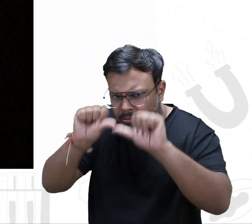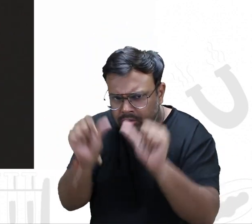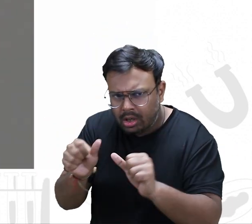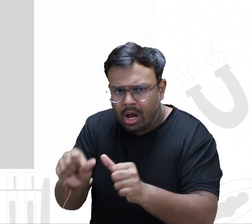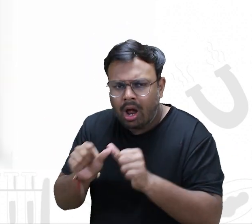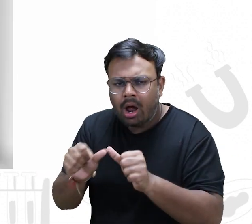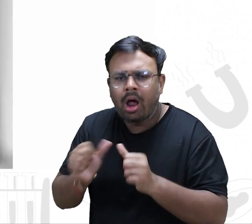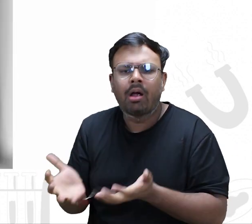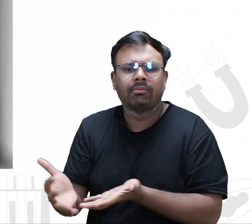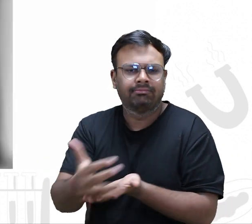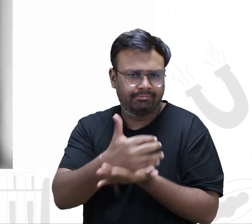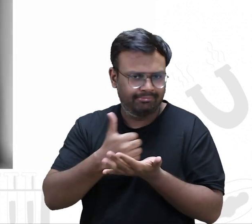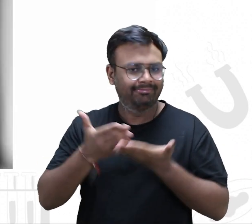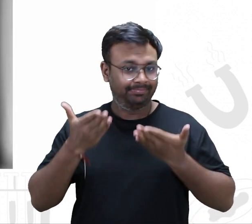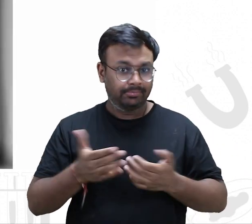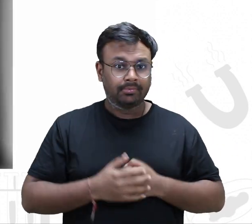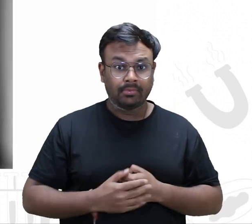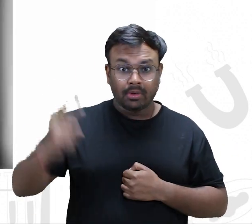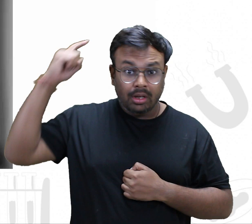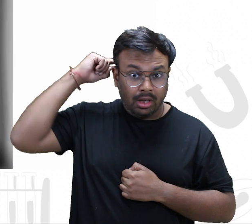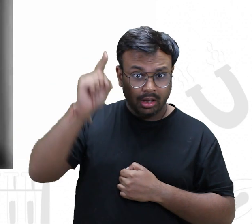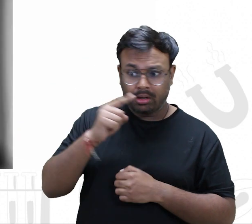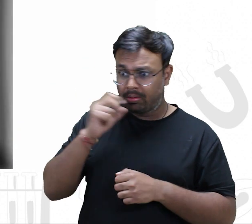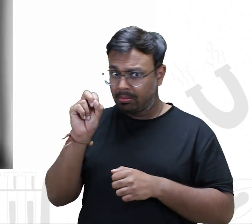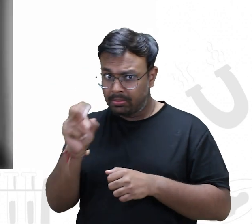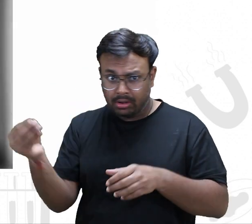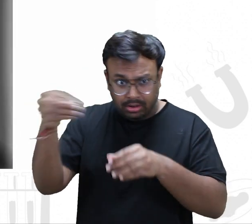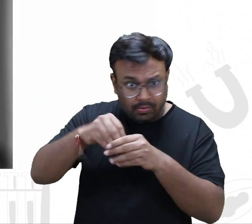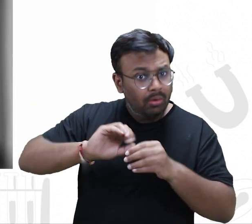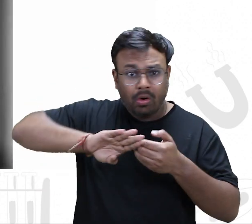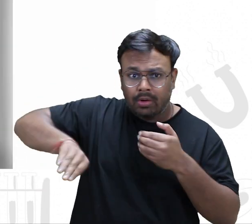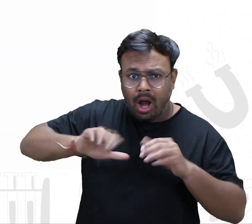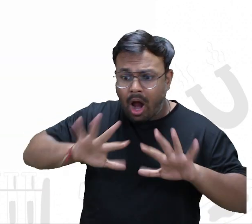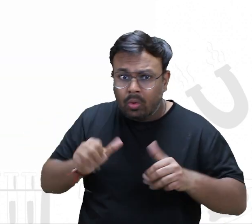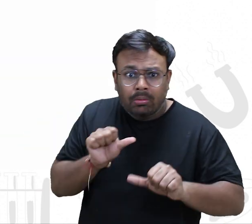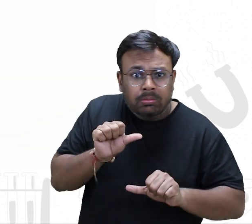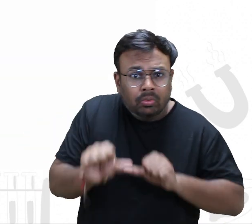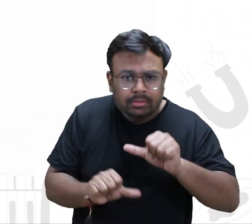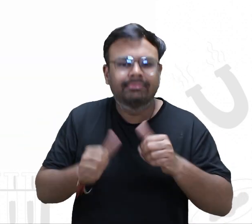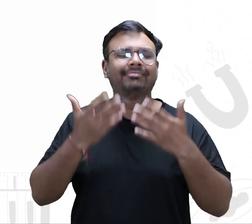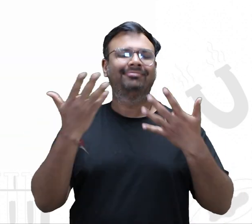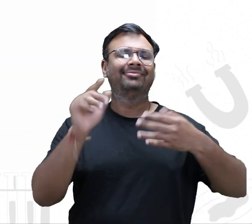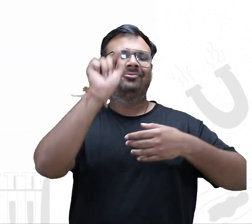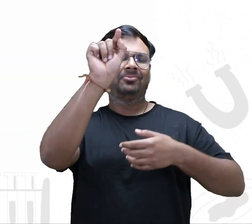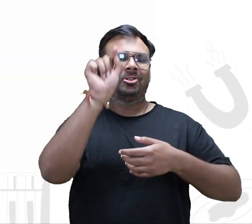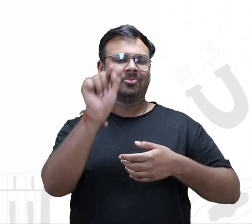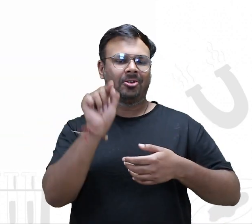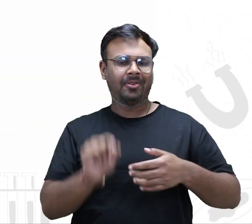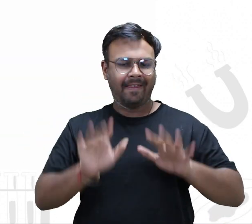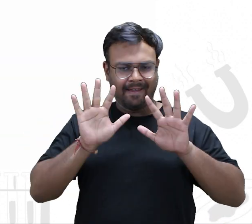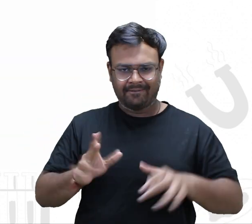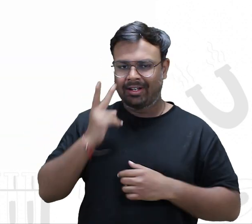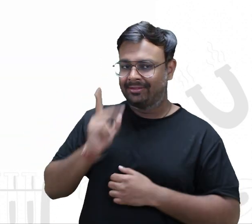make a developmentally competent embryo entirely from stem cells without sperm or ovum? There are intricate crosstalks